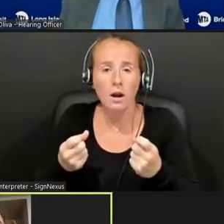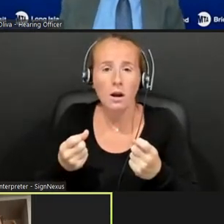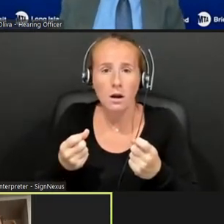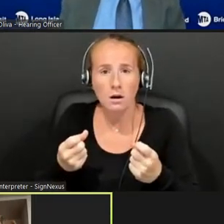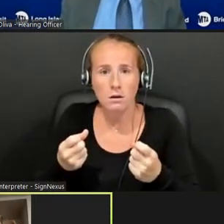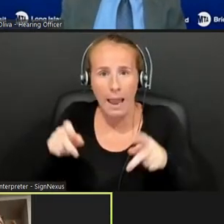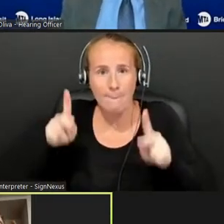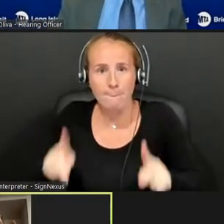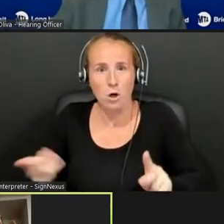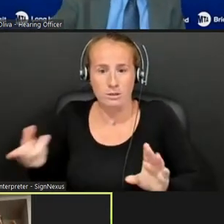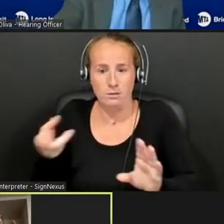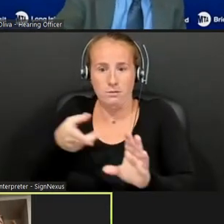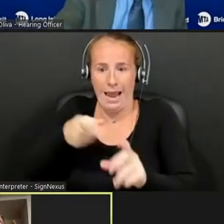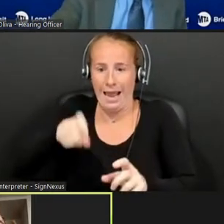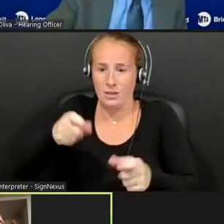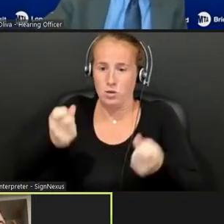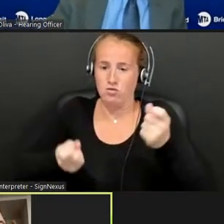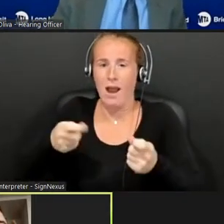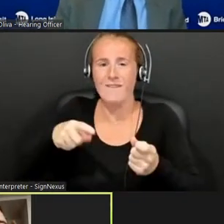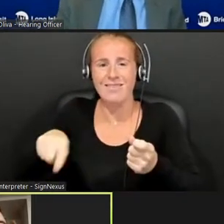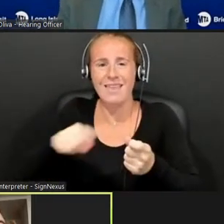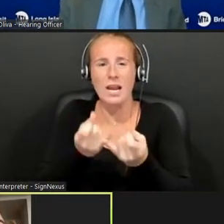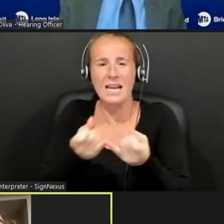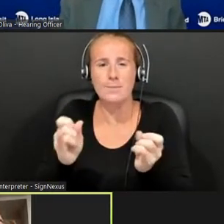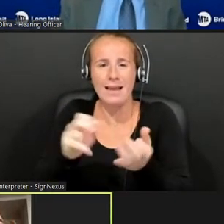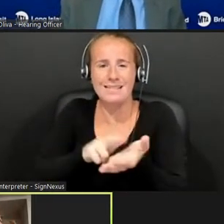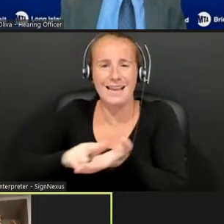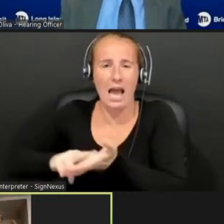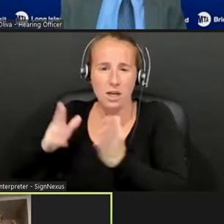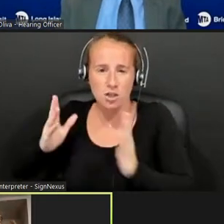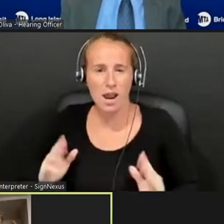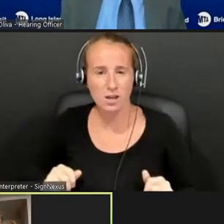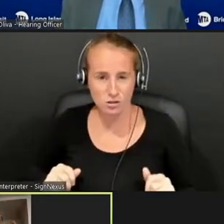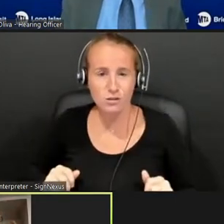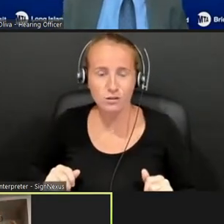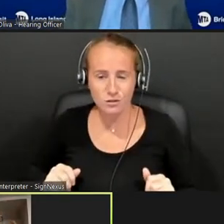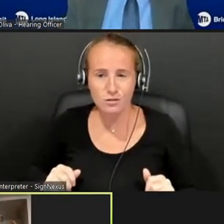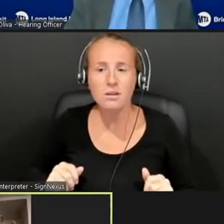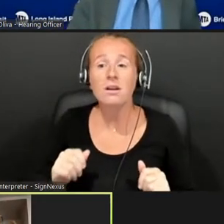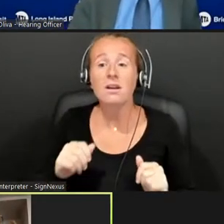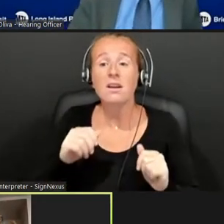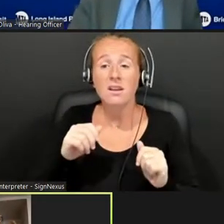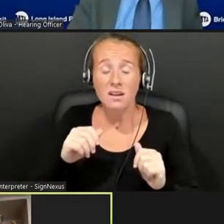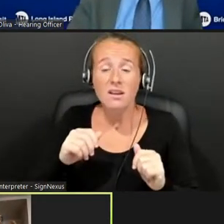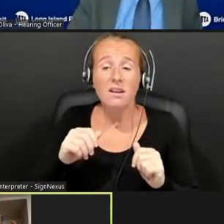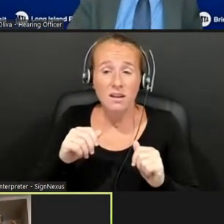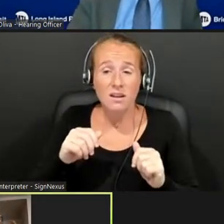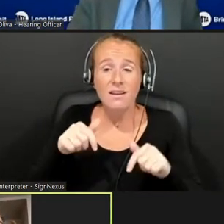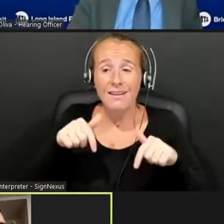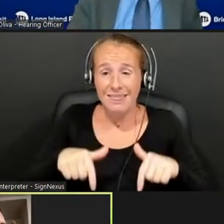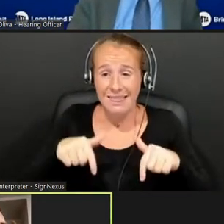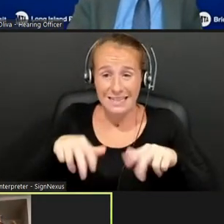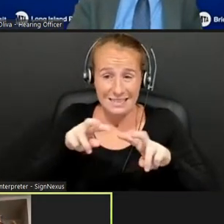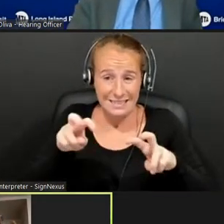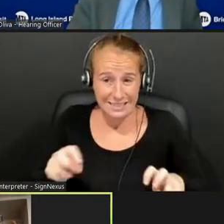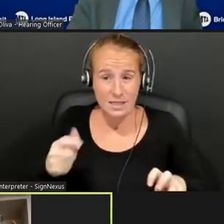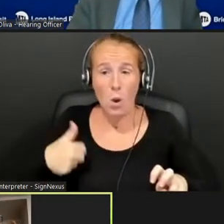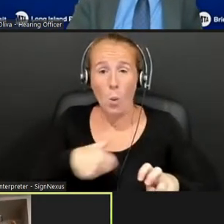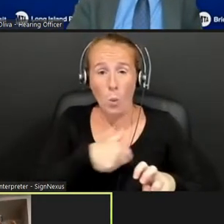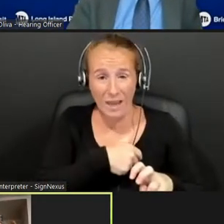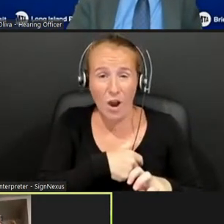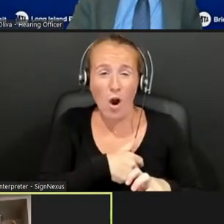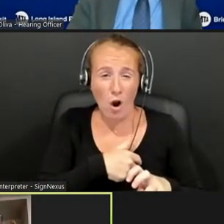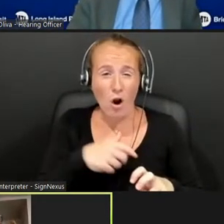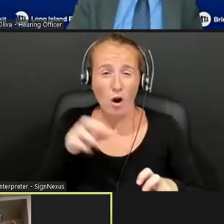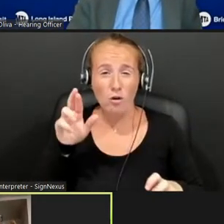that are independent contractors in fact the environmental assessment has pointed out that our drivers are qualified as racial minorities